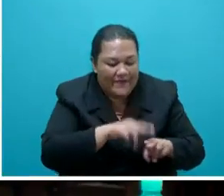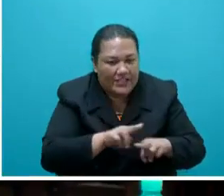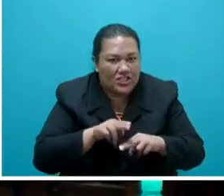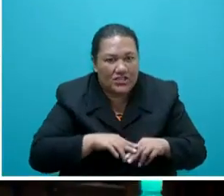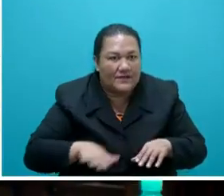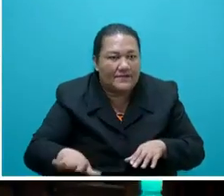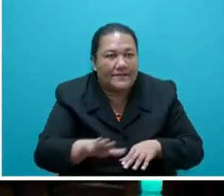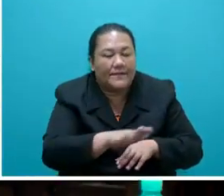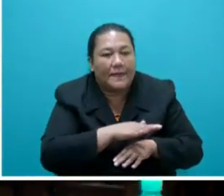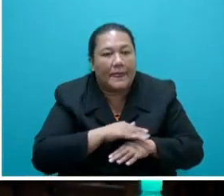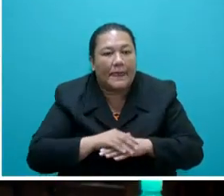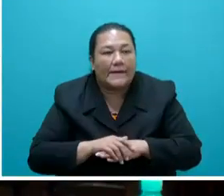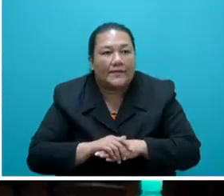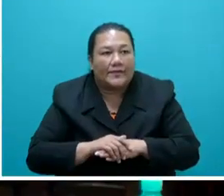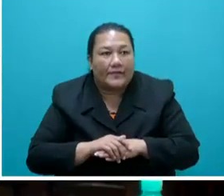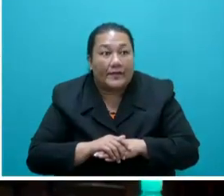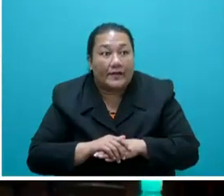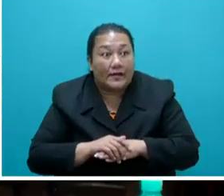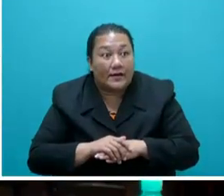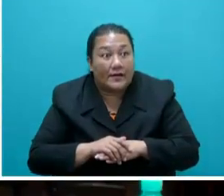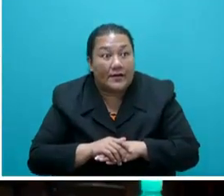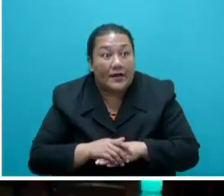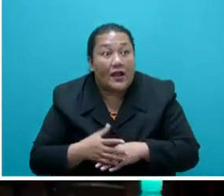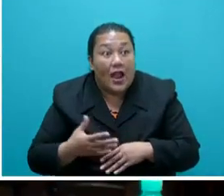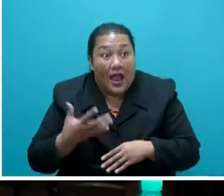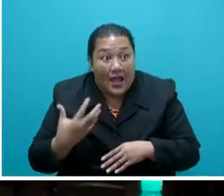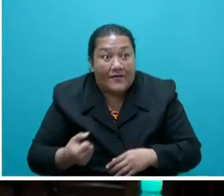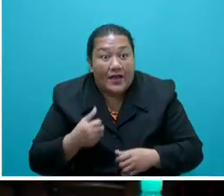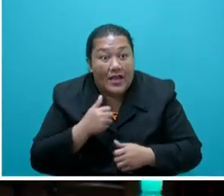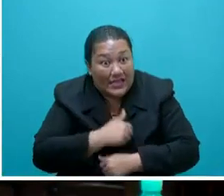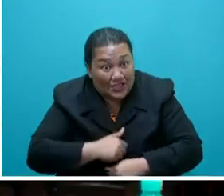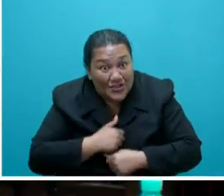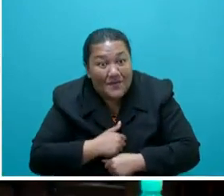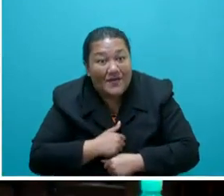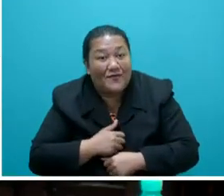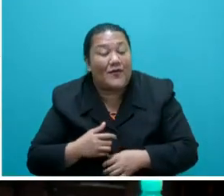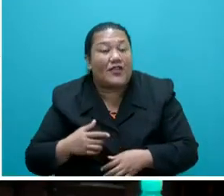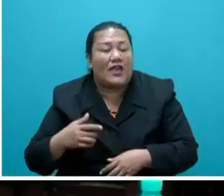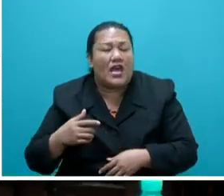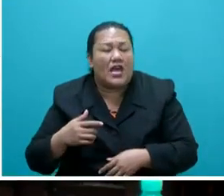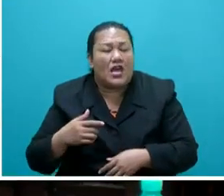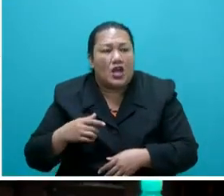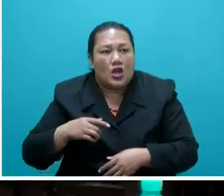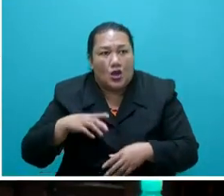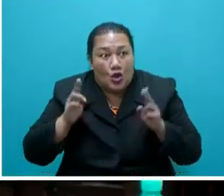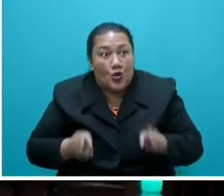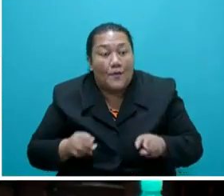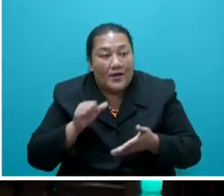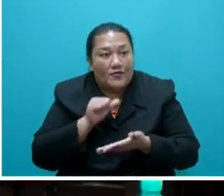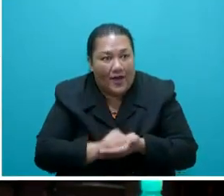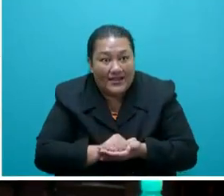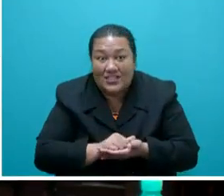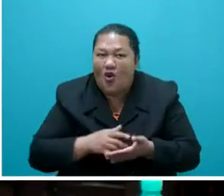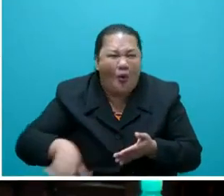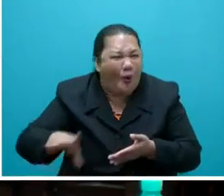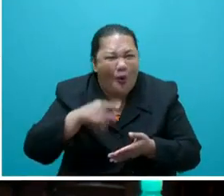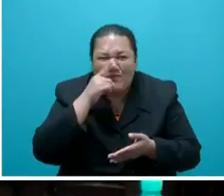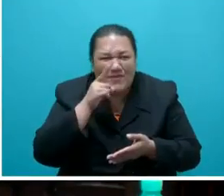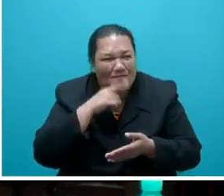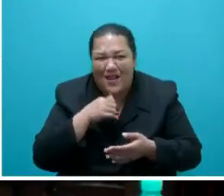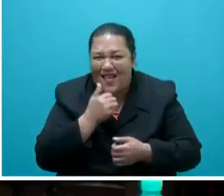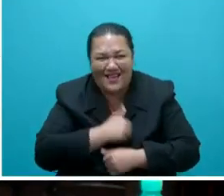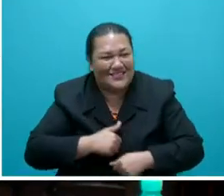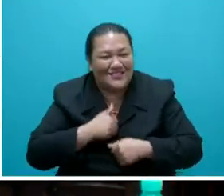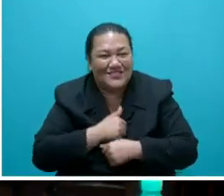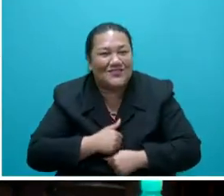disabilities face various impediments to the enjoyment of their human rights, and thus social protection programs are required to employ